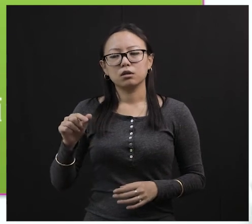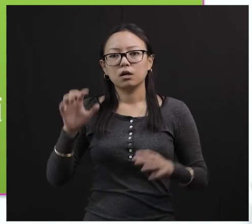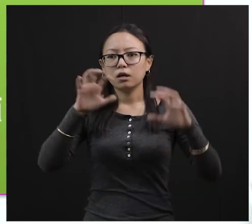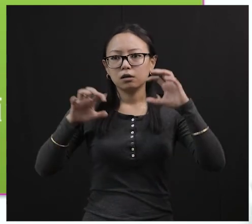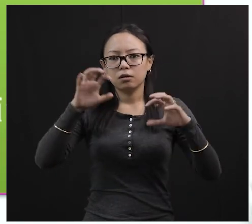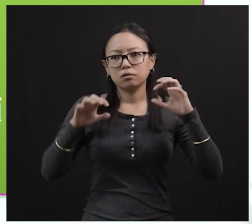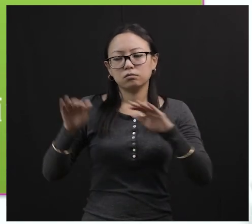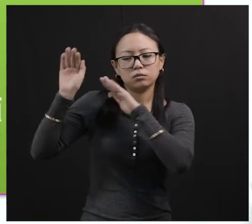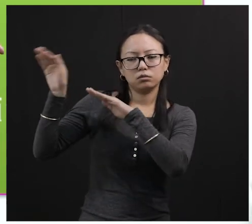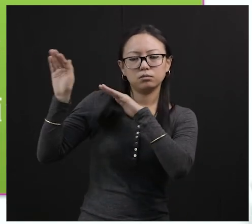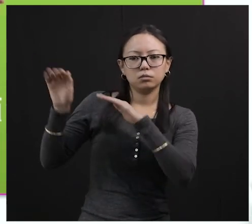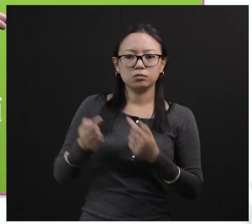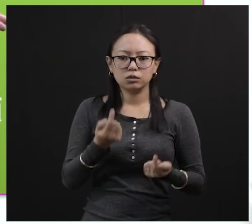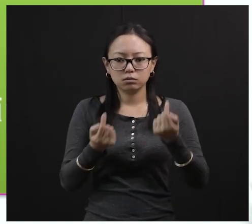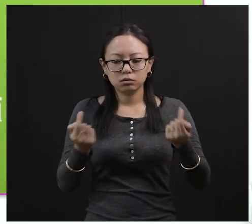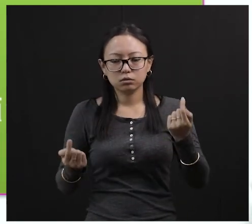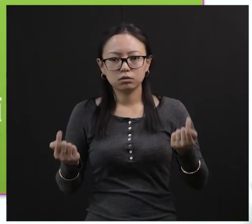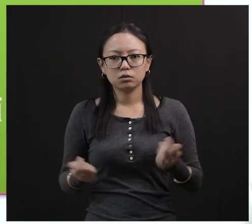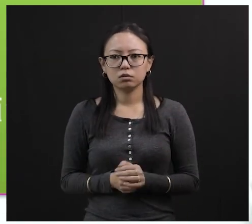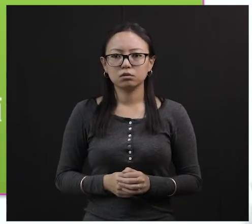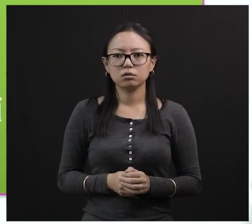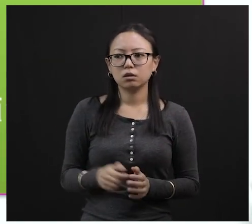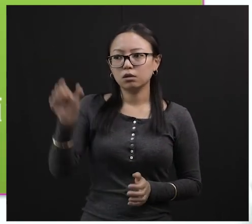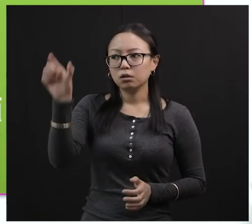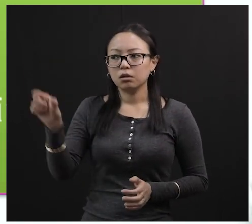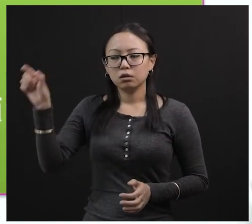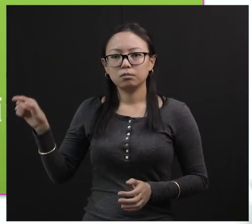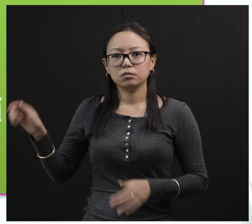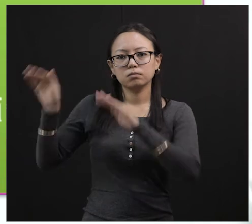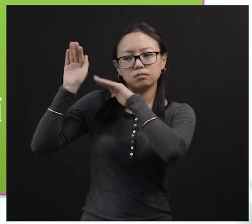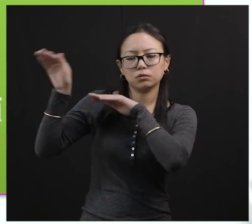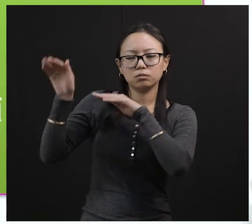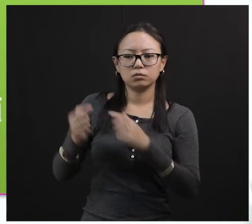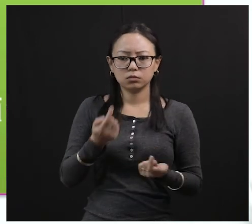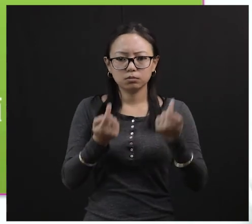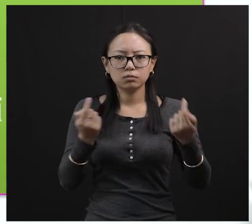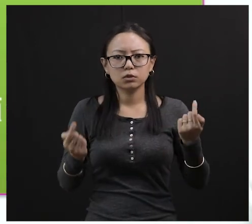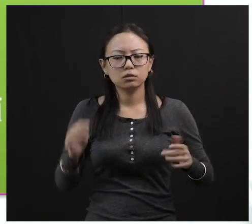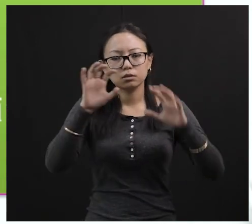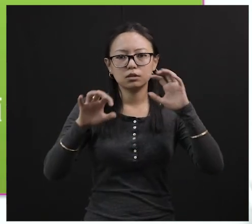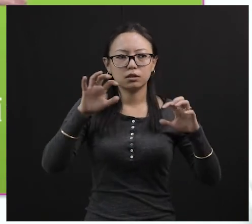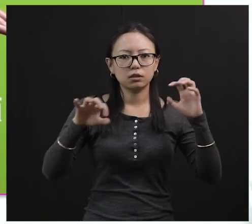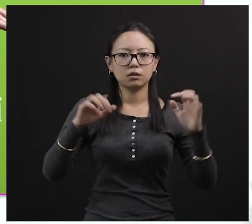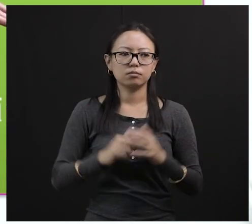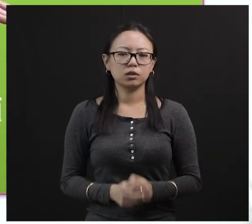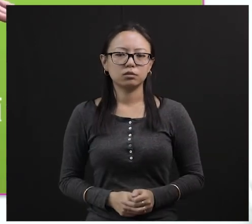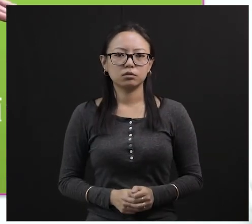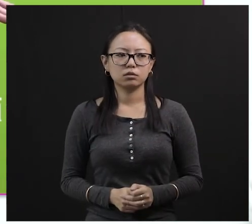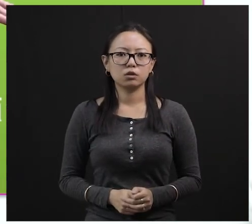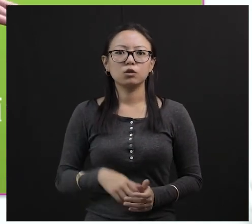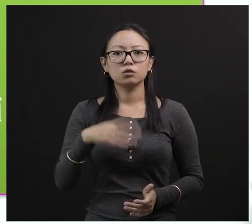is very important. Without the soil, there is no plants. Without the plants, there will be no animals. Without plants and animals, no human